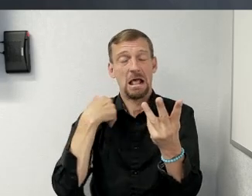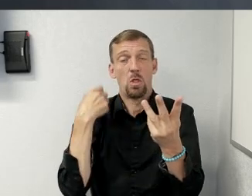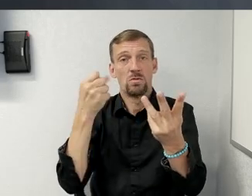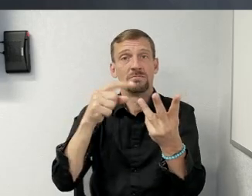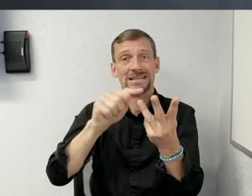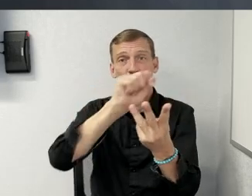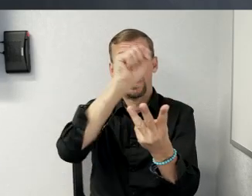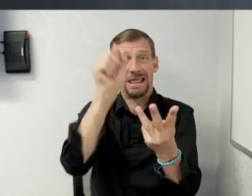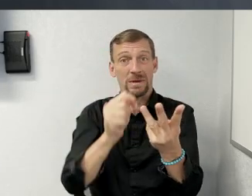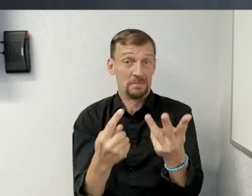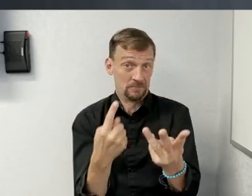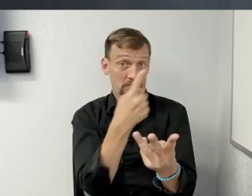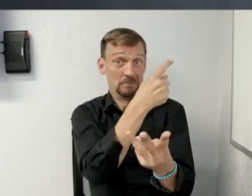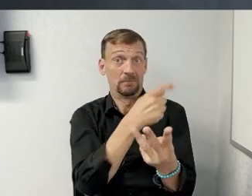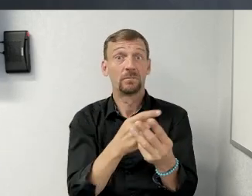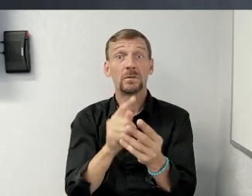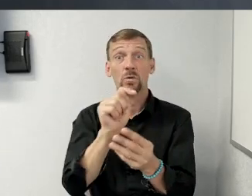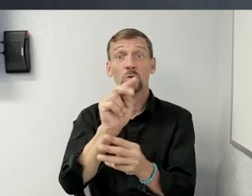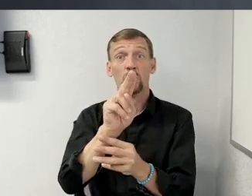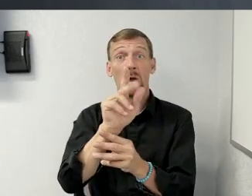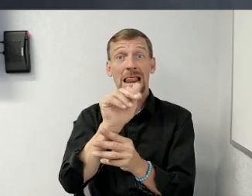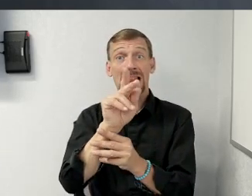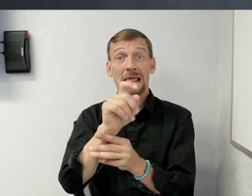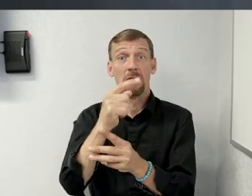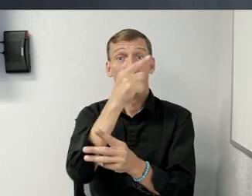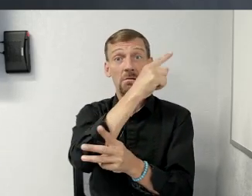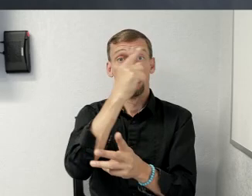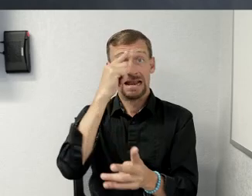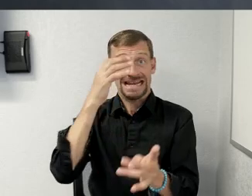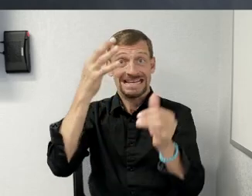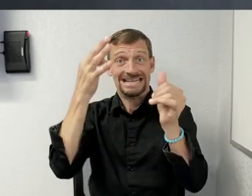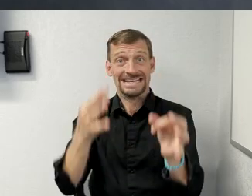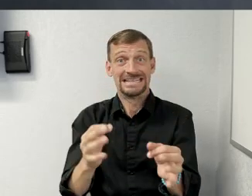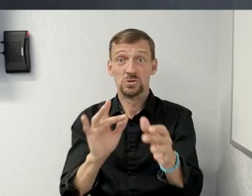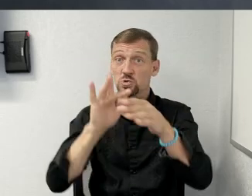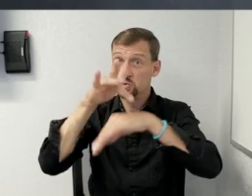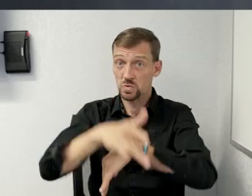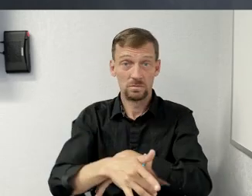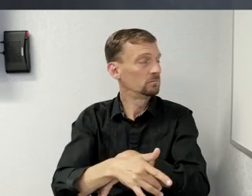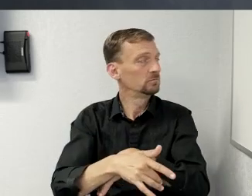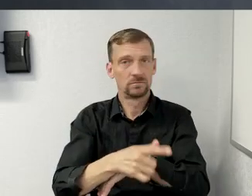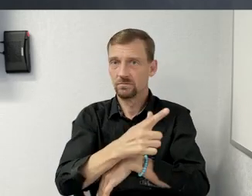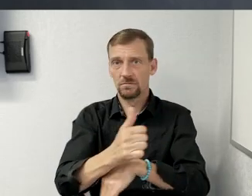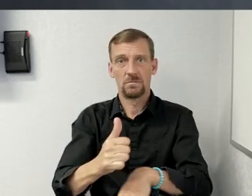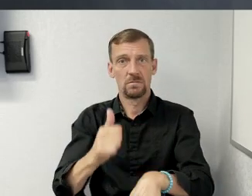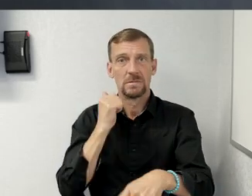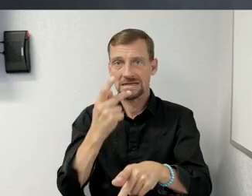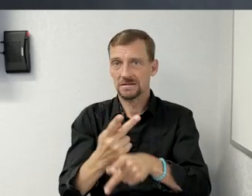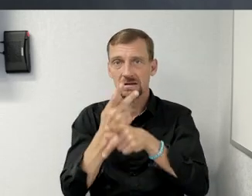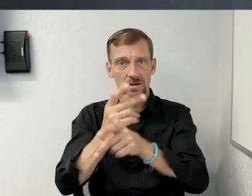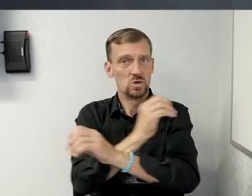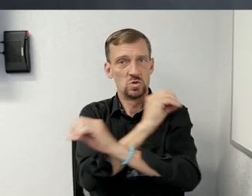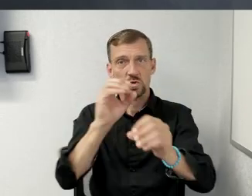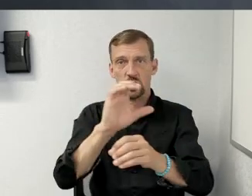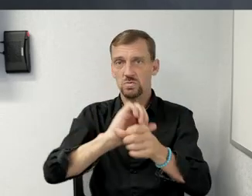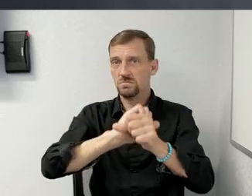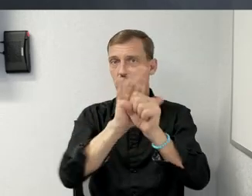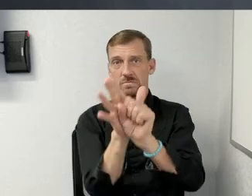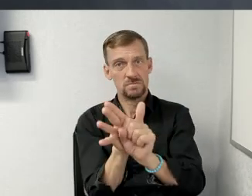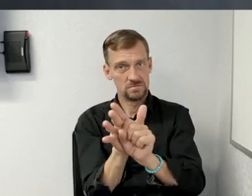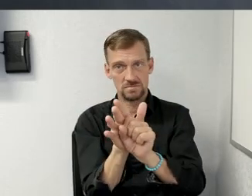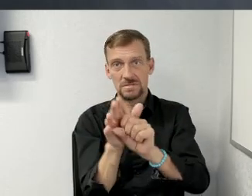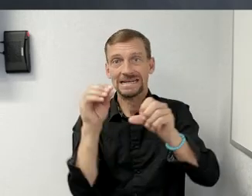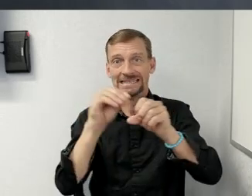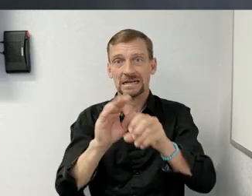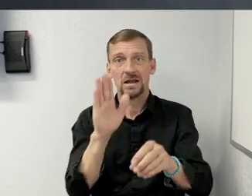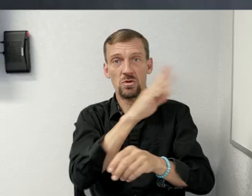Tulare. Adventist Health Tulare made a decision very early on that they were not going to care for any COVID patients